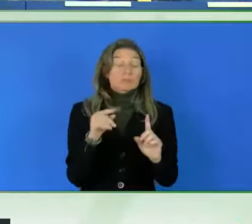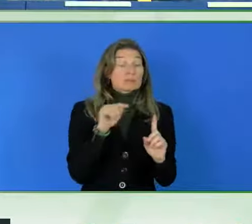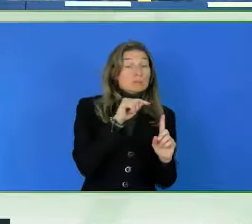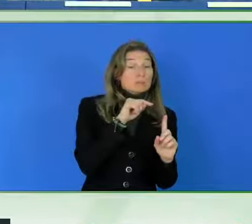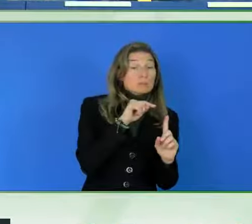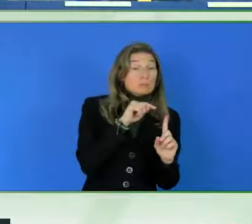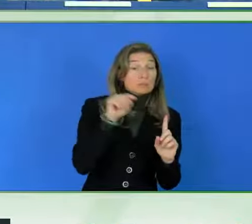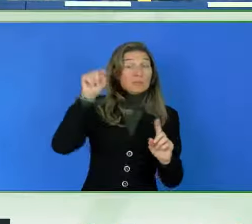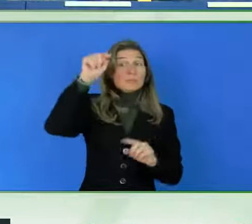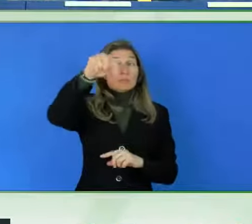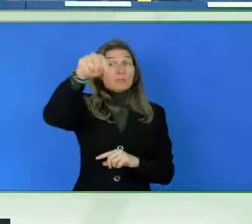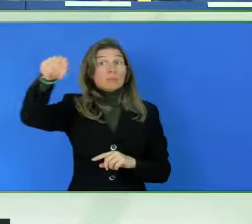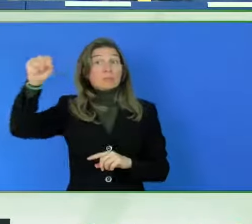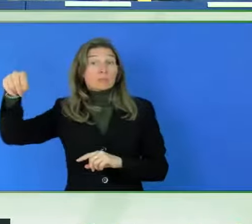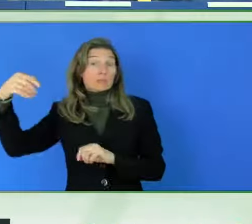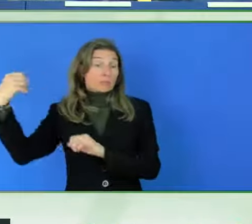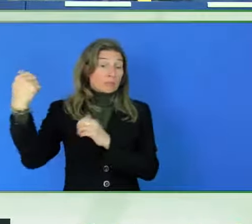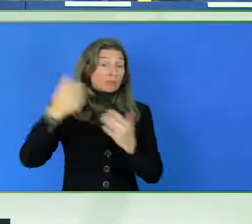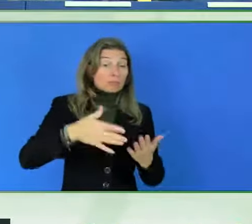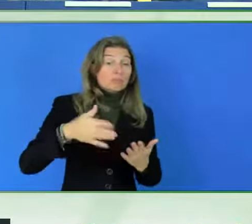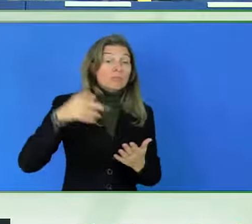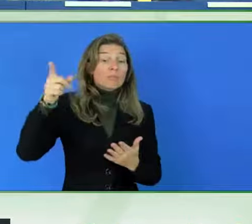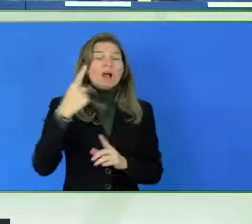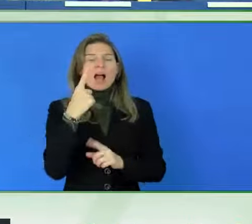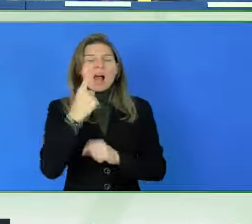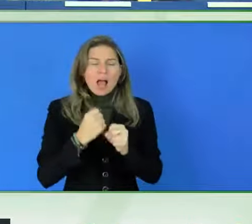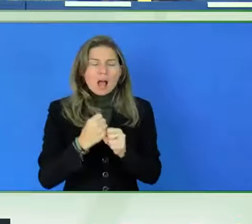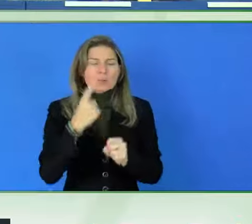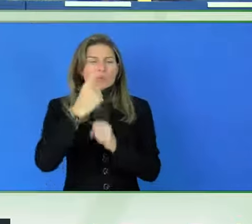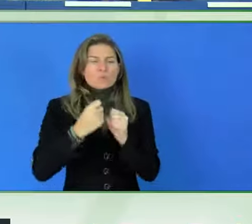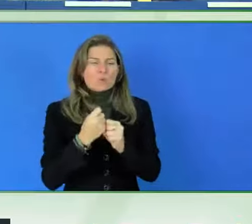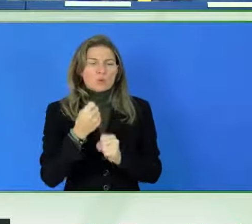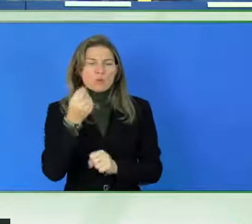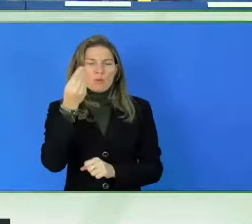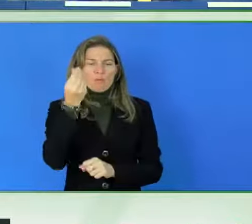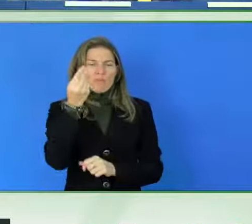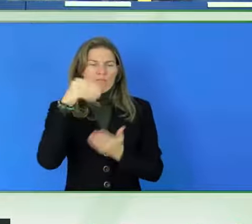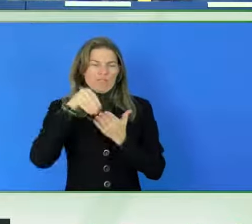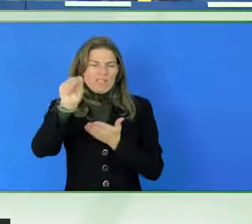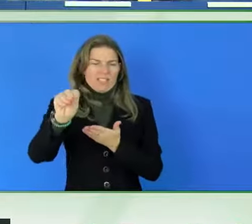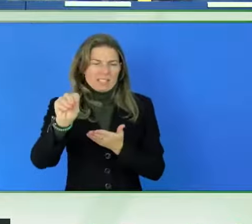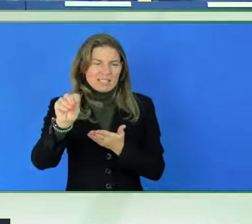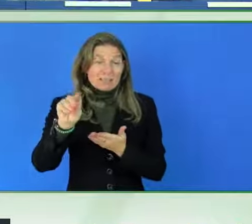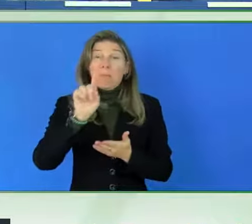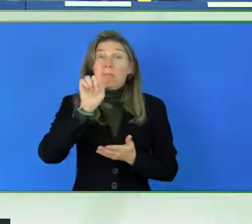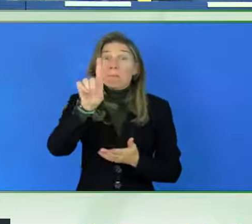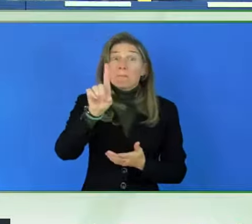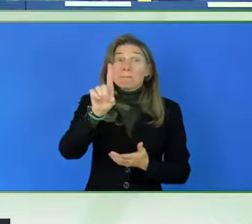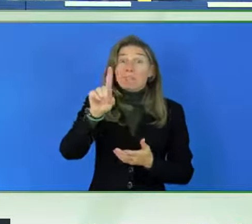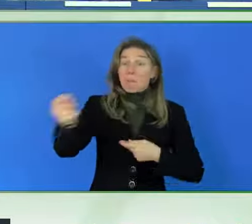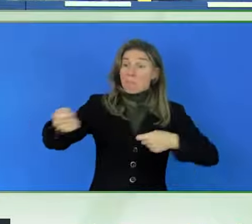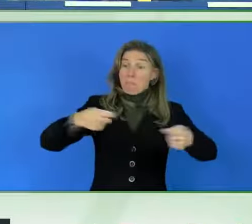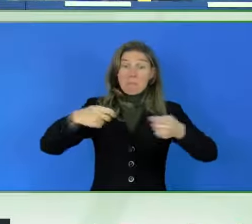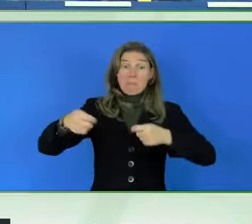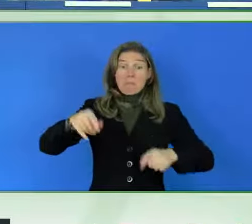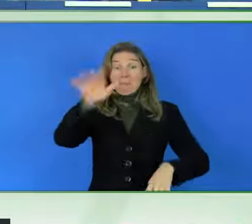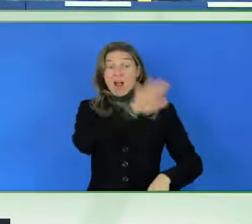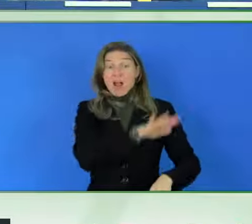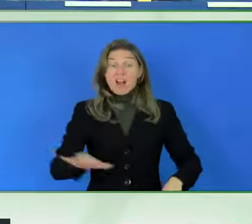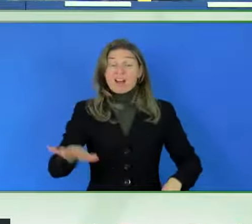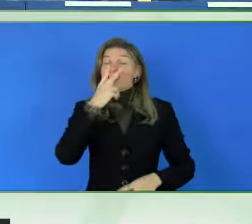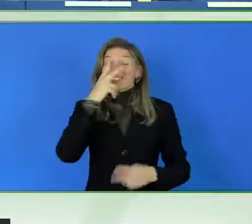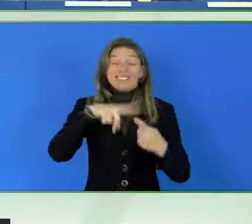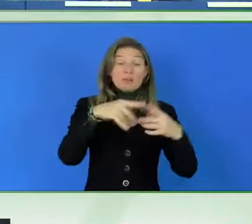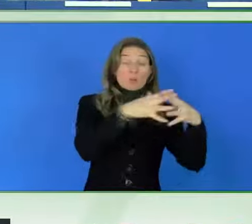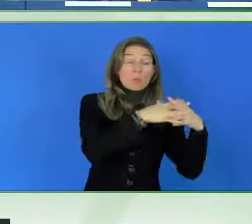of users. The size of the market is huge. Just taking a look to Europe, Canada, and USA, we are